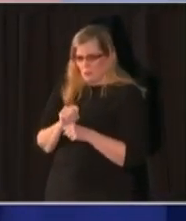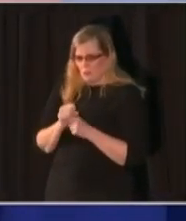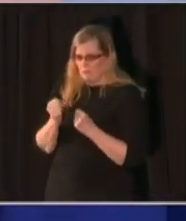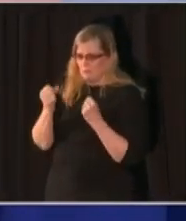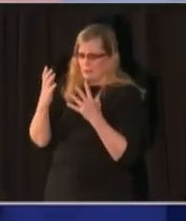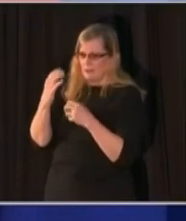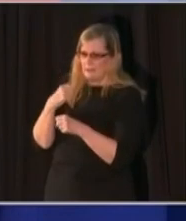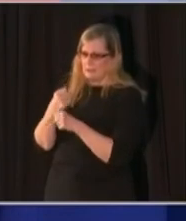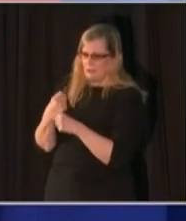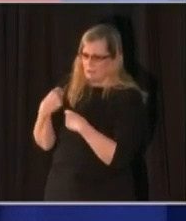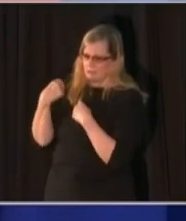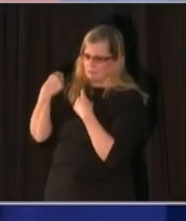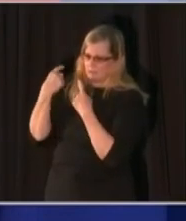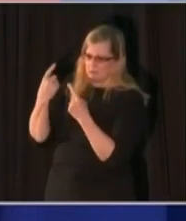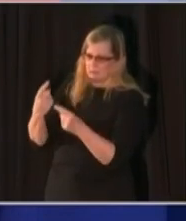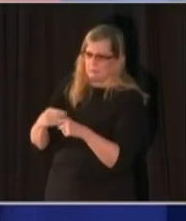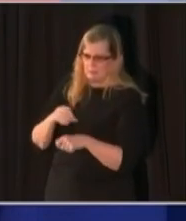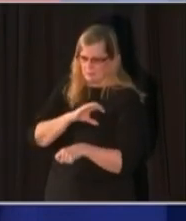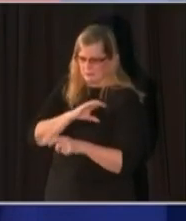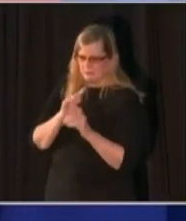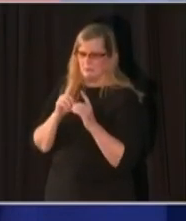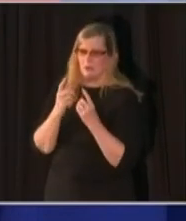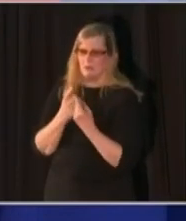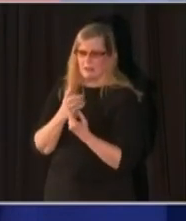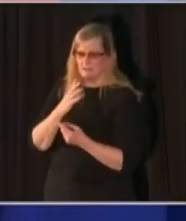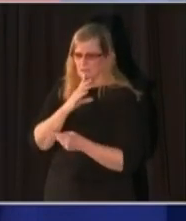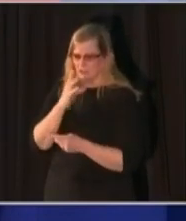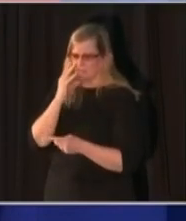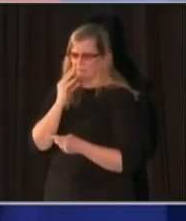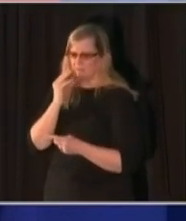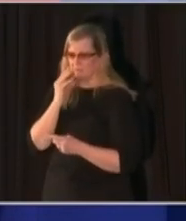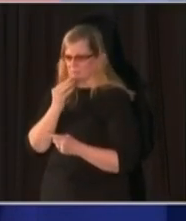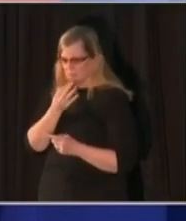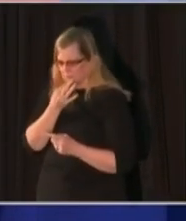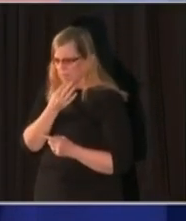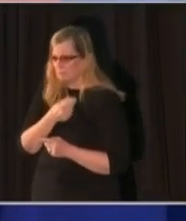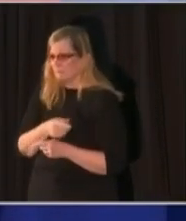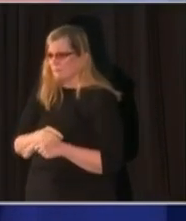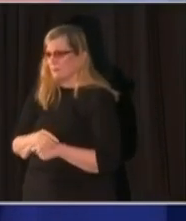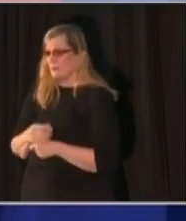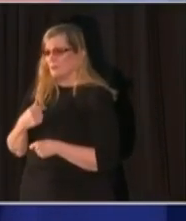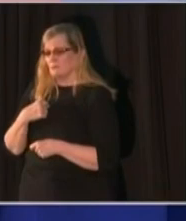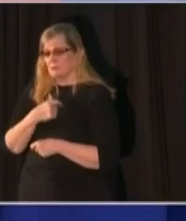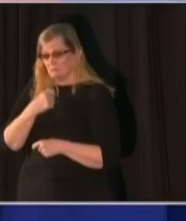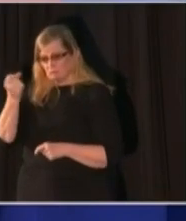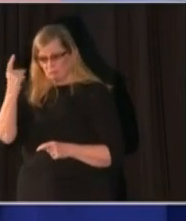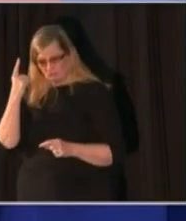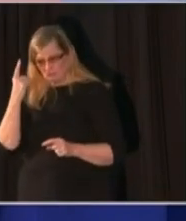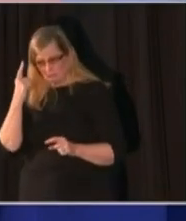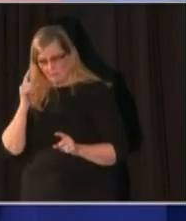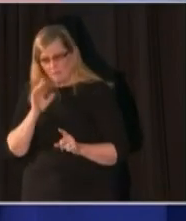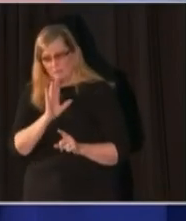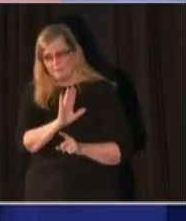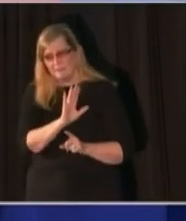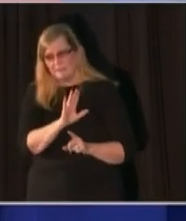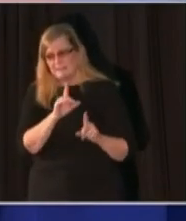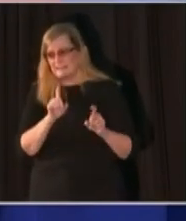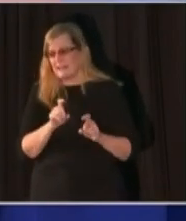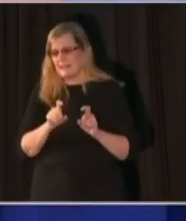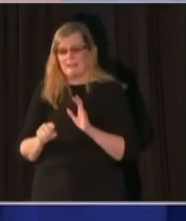of the Metropolitan Police Department. We understand that they both tested negative, and